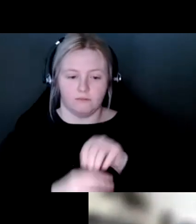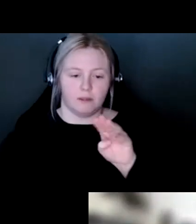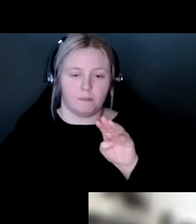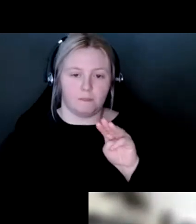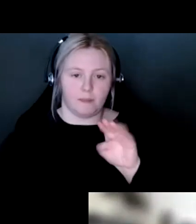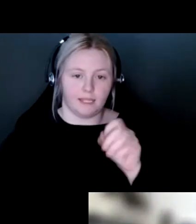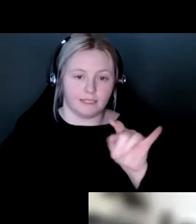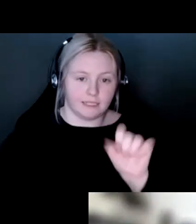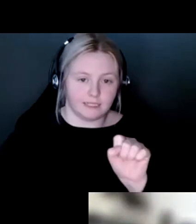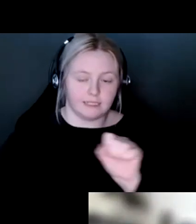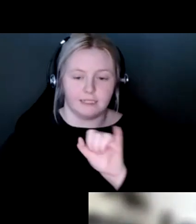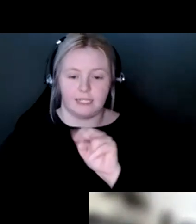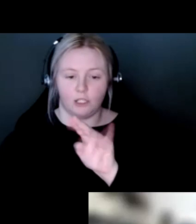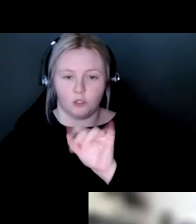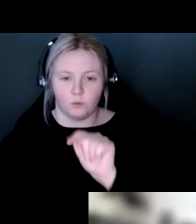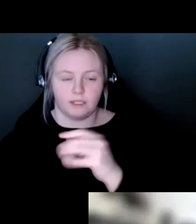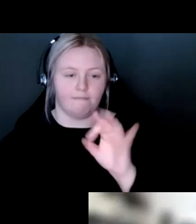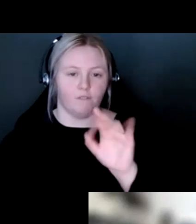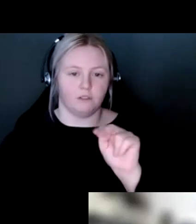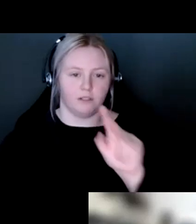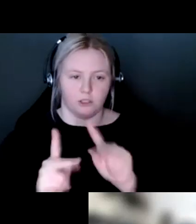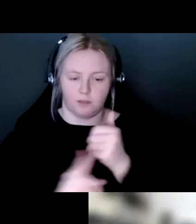Nations people that called this land home.